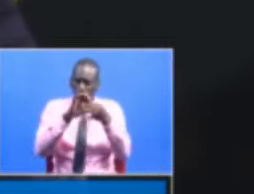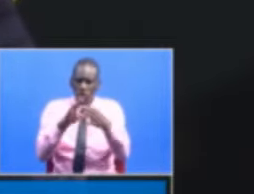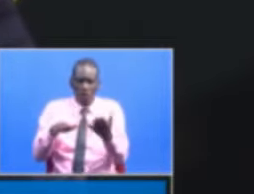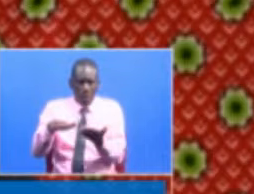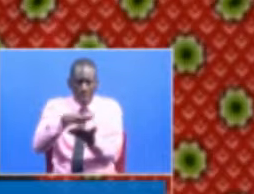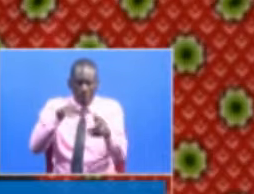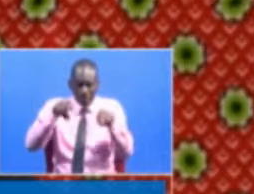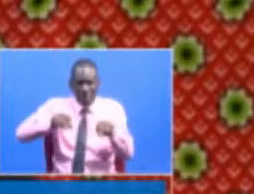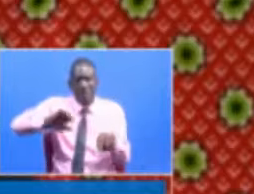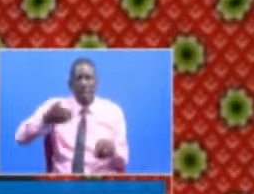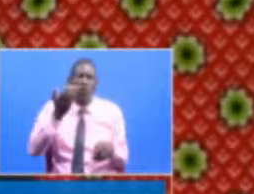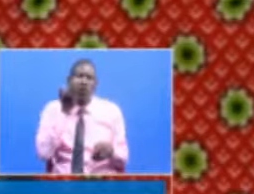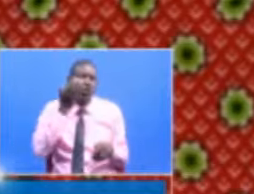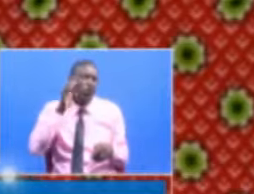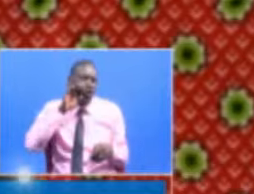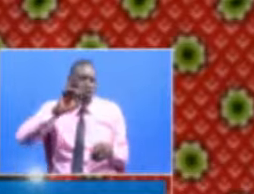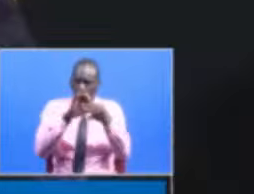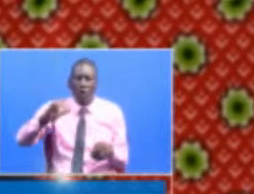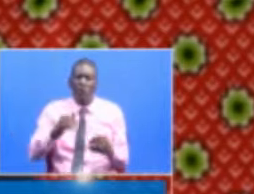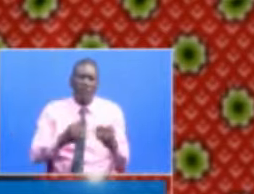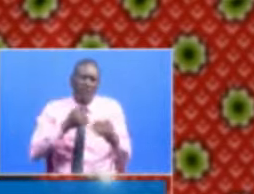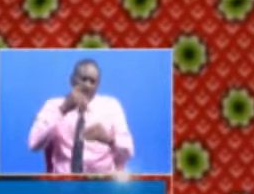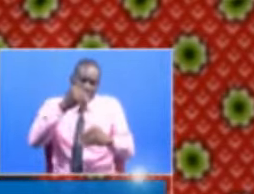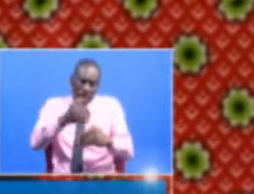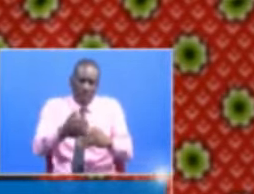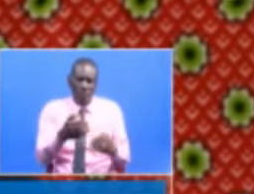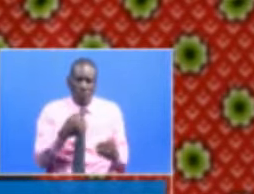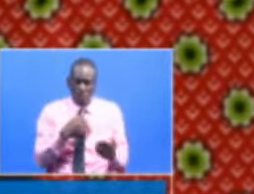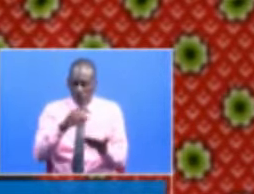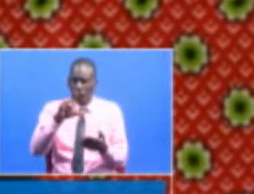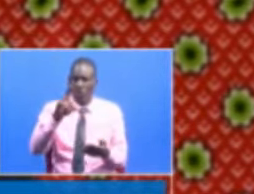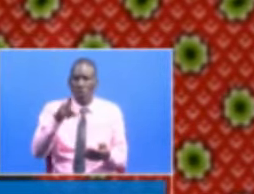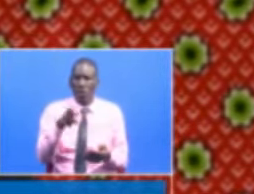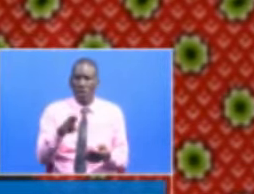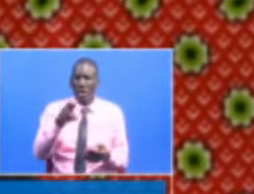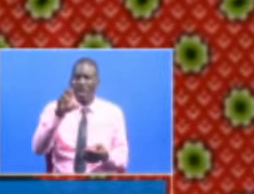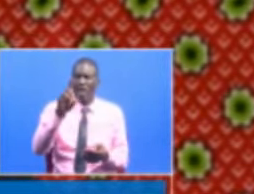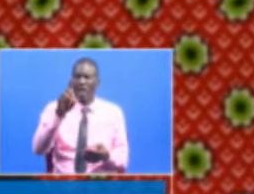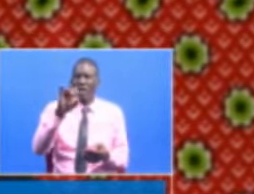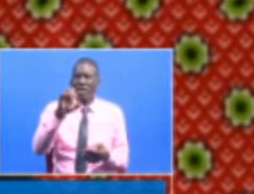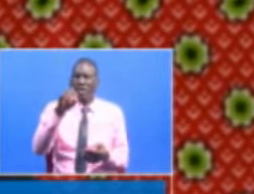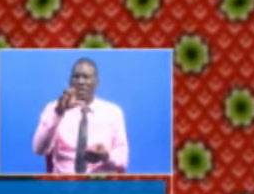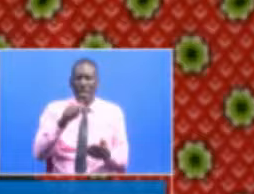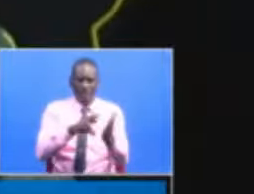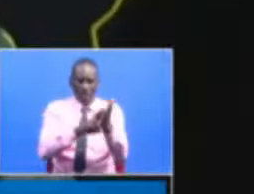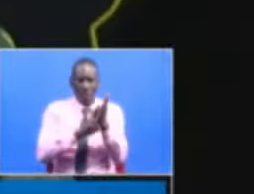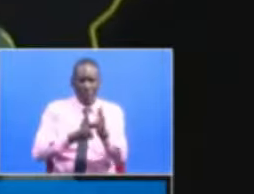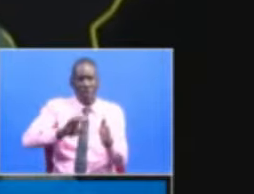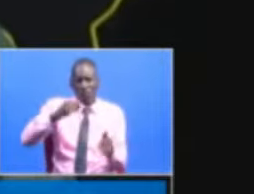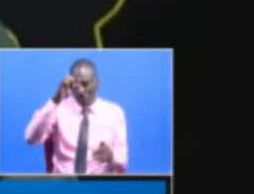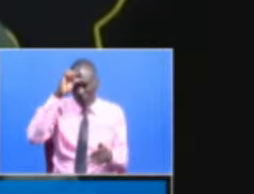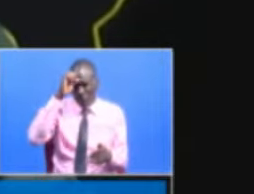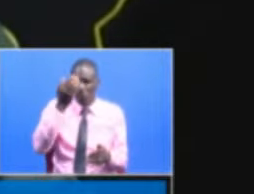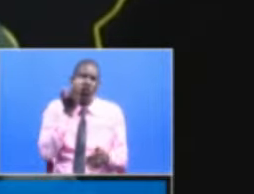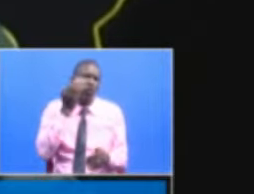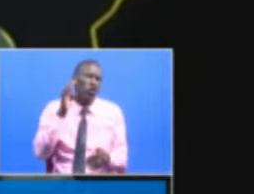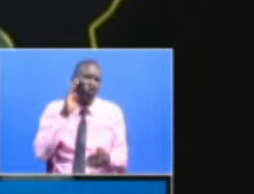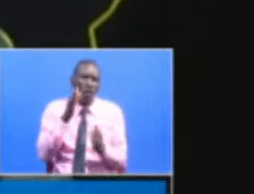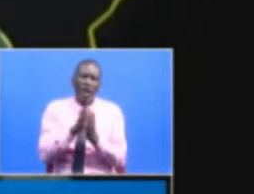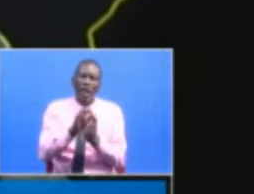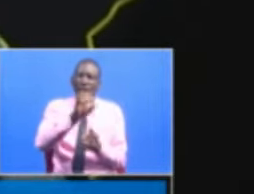town, Isiolo County. And next to him, we have Dr. Zainab Dida, who is representing the county government of Isiolo, and Zainab is the